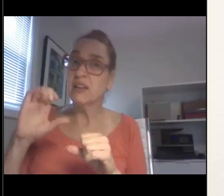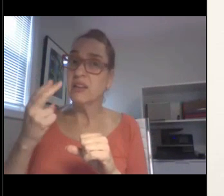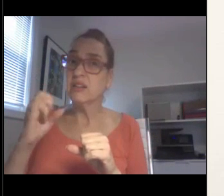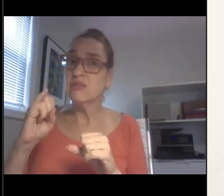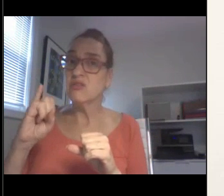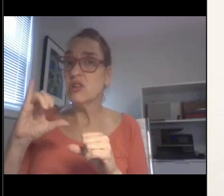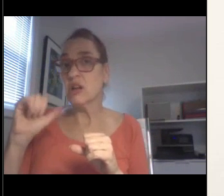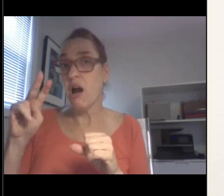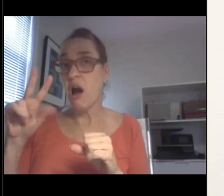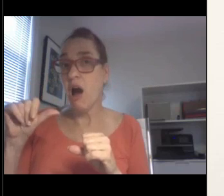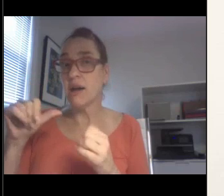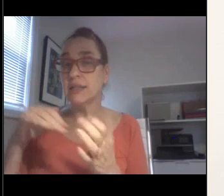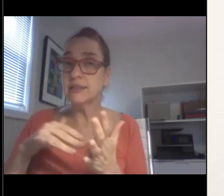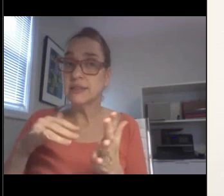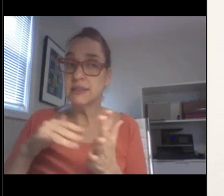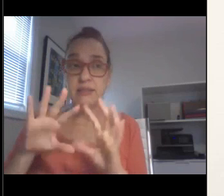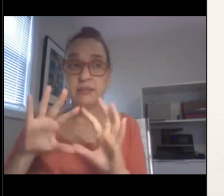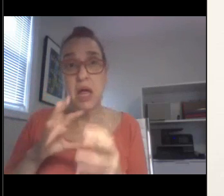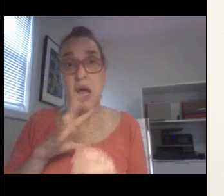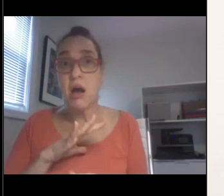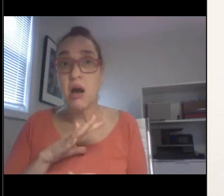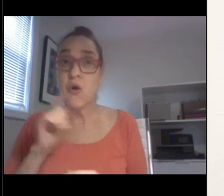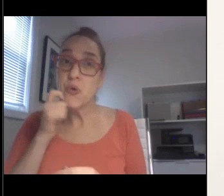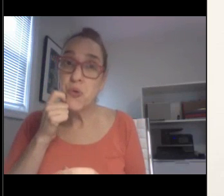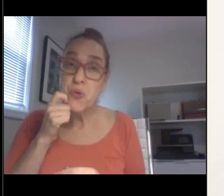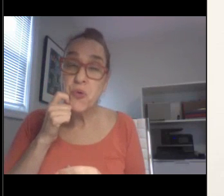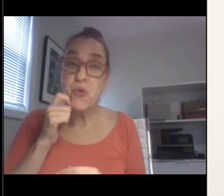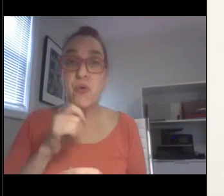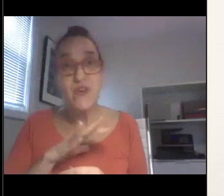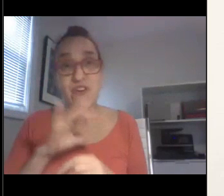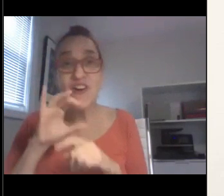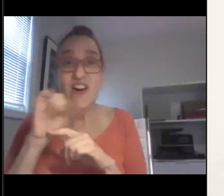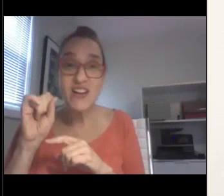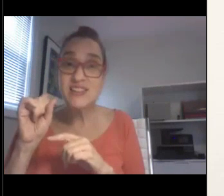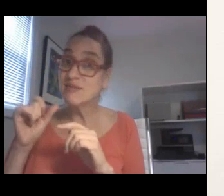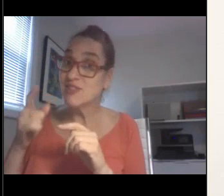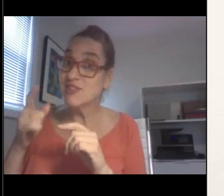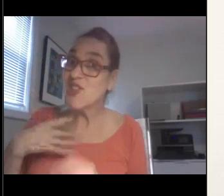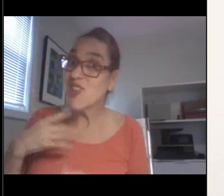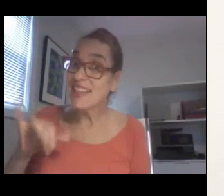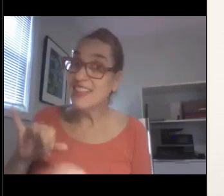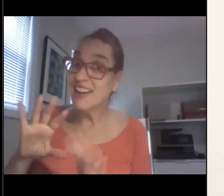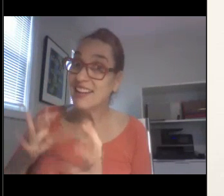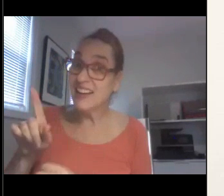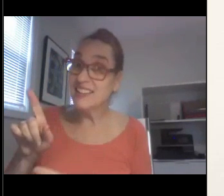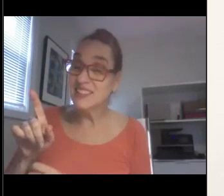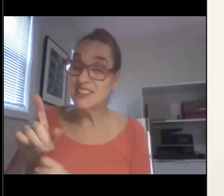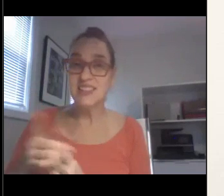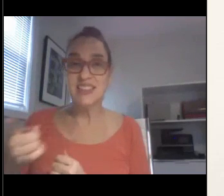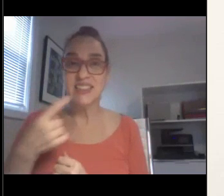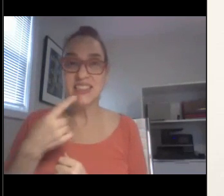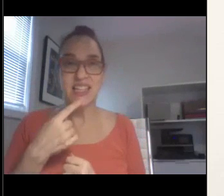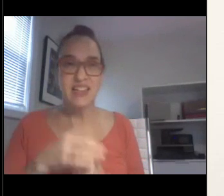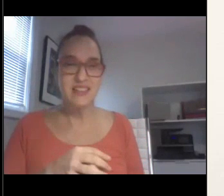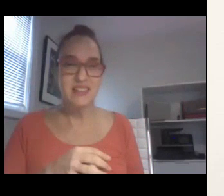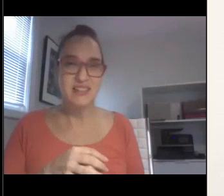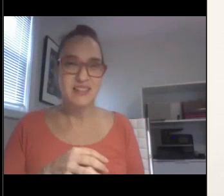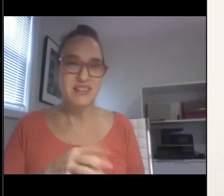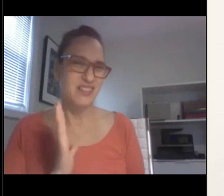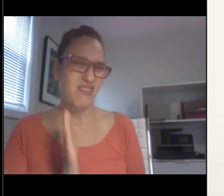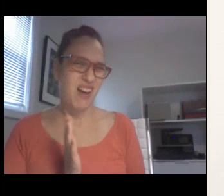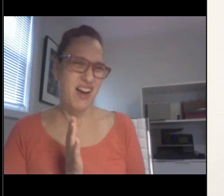excited. "Oh, really cool, Dave. That's awesome. How do you like it?" And he said, it's fine,